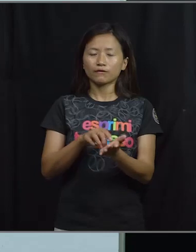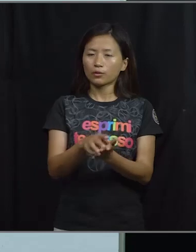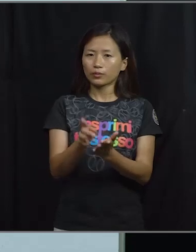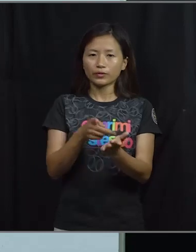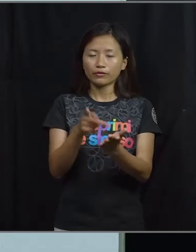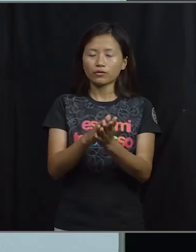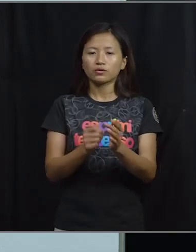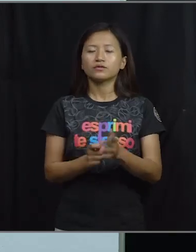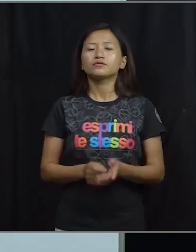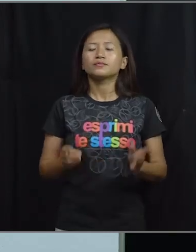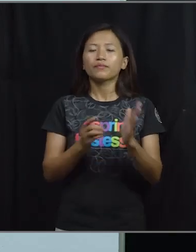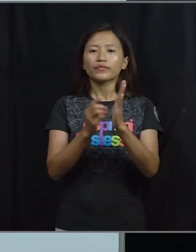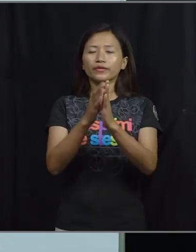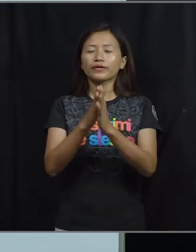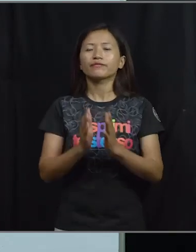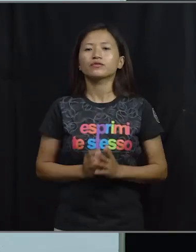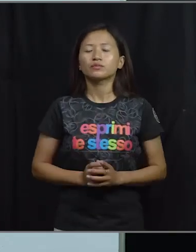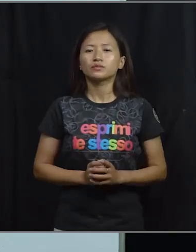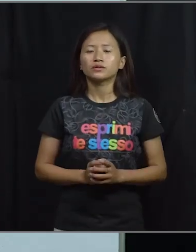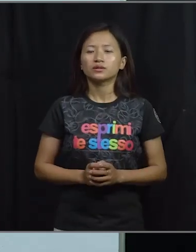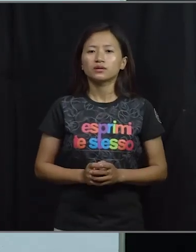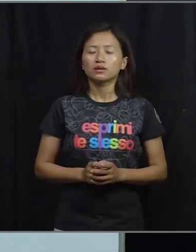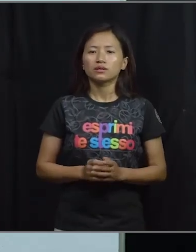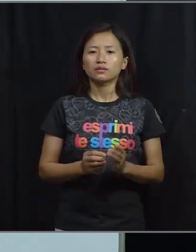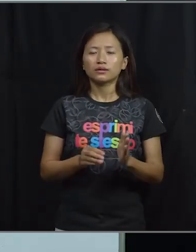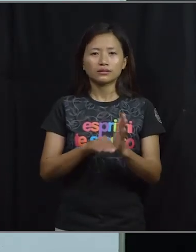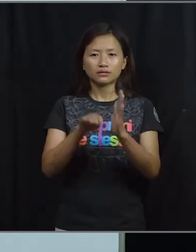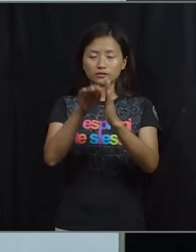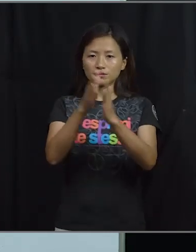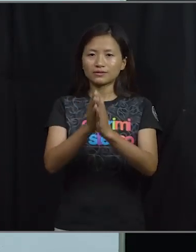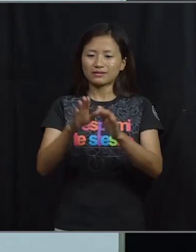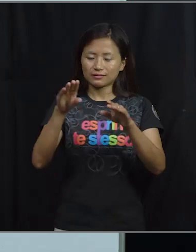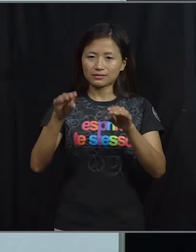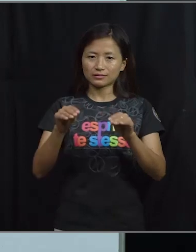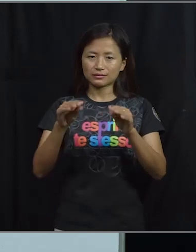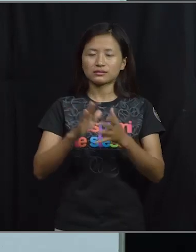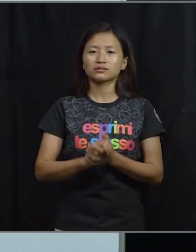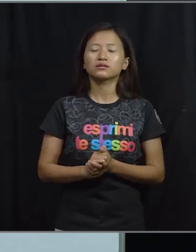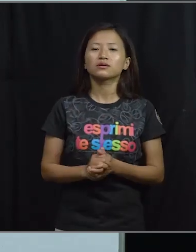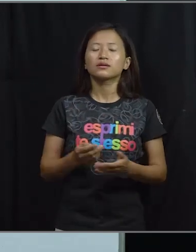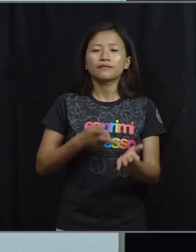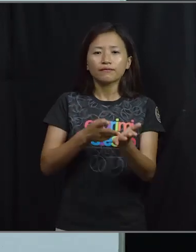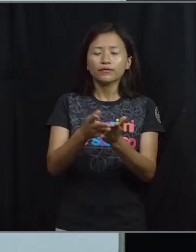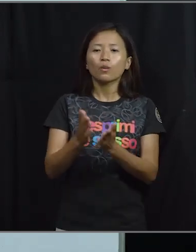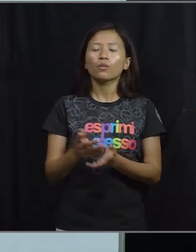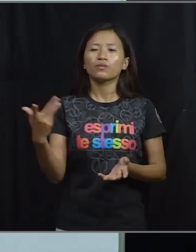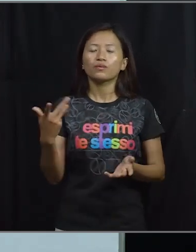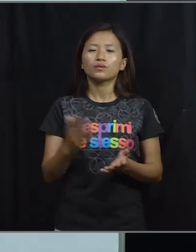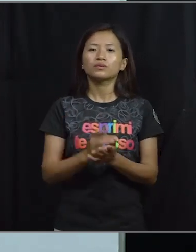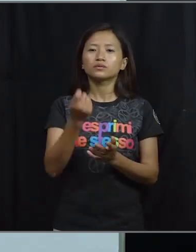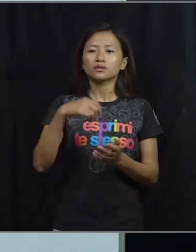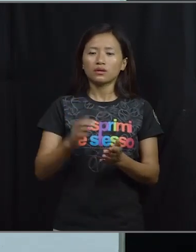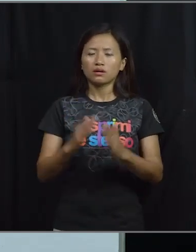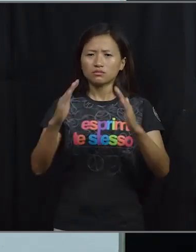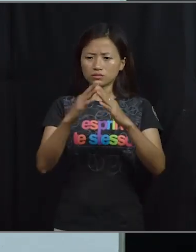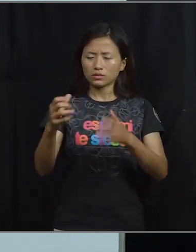where the development level is very less, and in a village where the